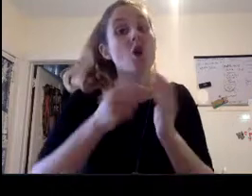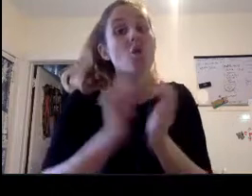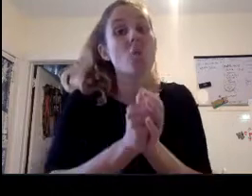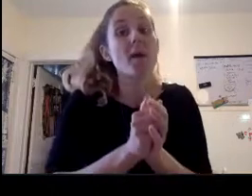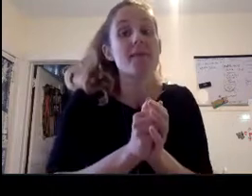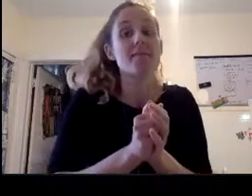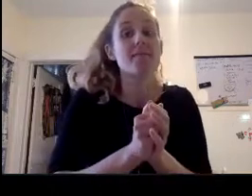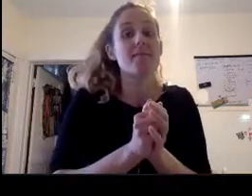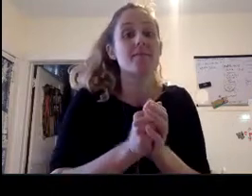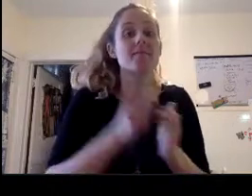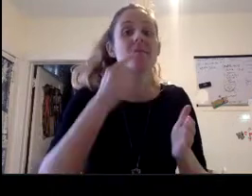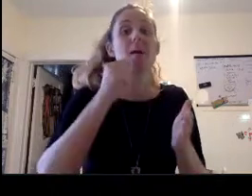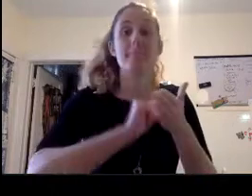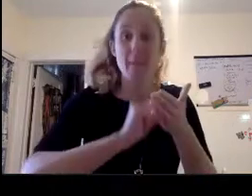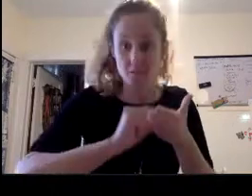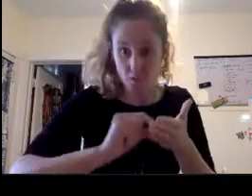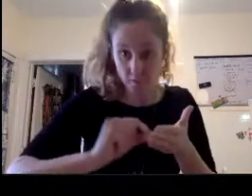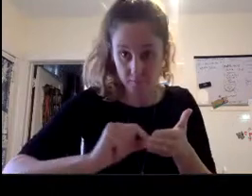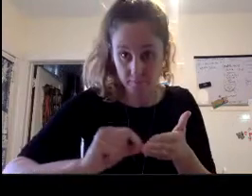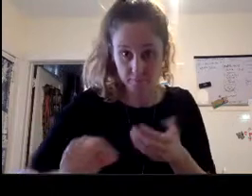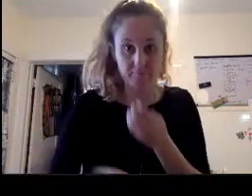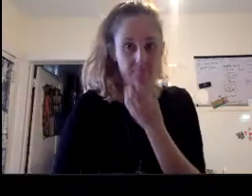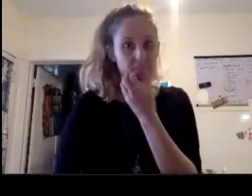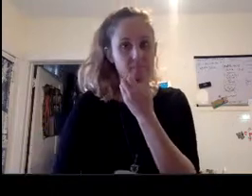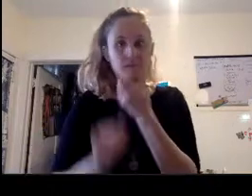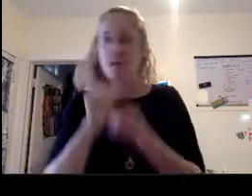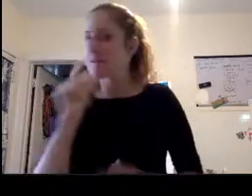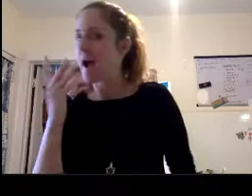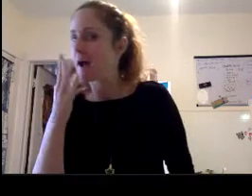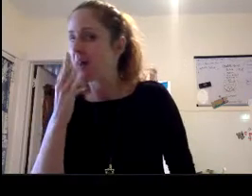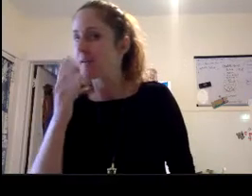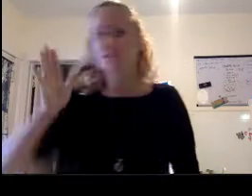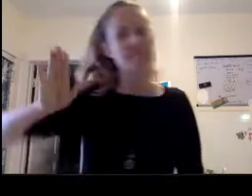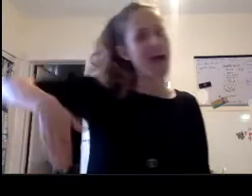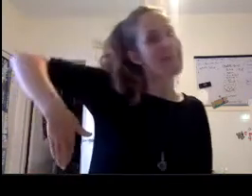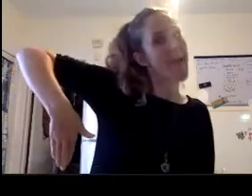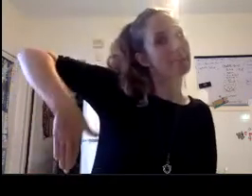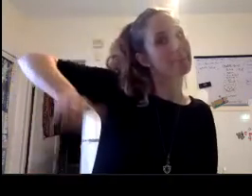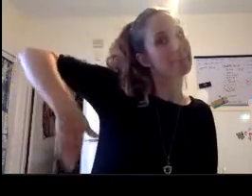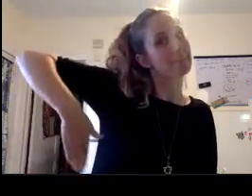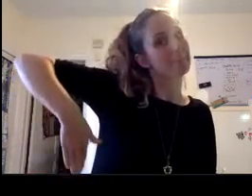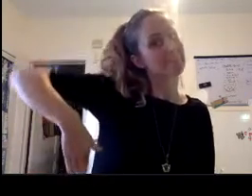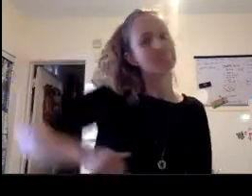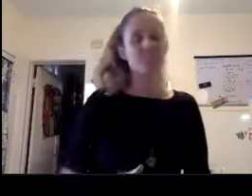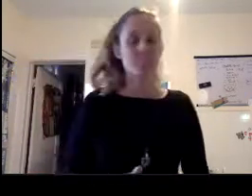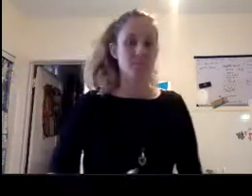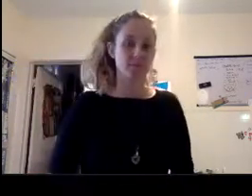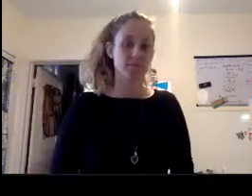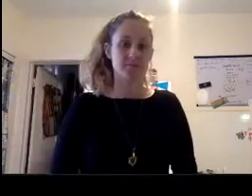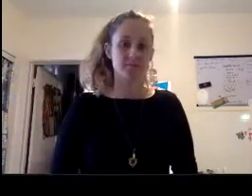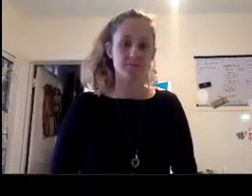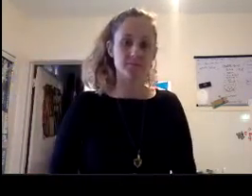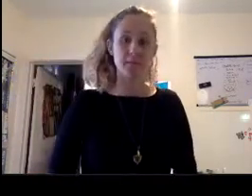away. And the first thing I'm going to do, like with any of these wonderful, beautiful creatures, is find